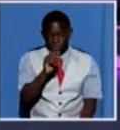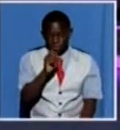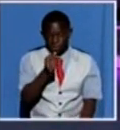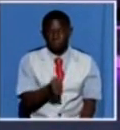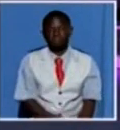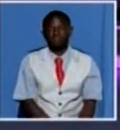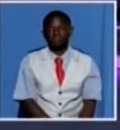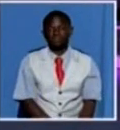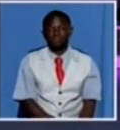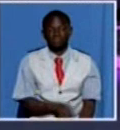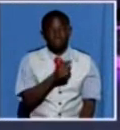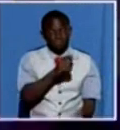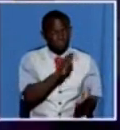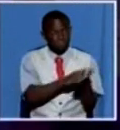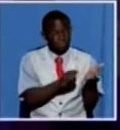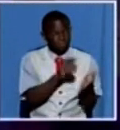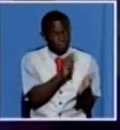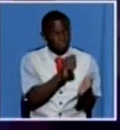Many people at this point want to know